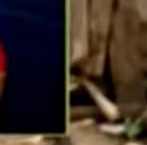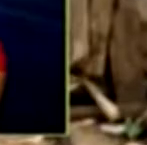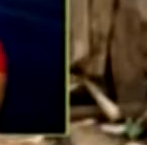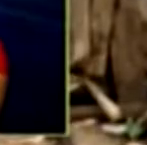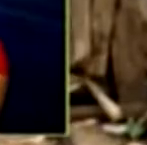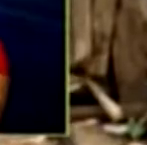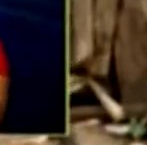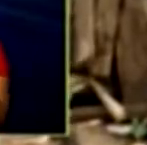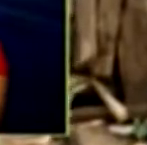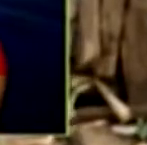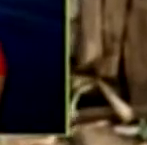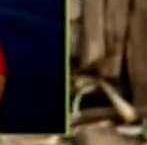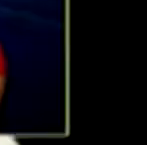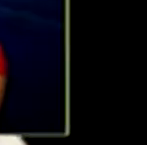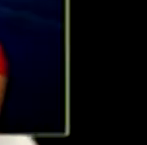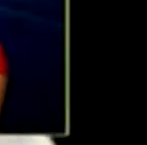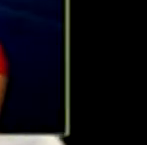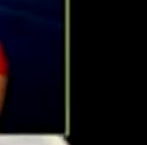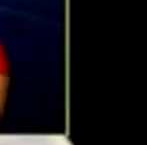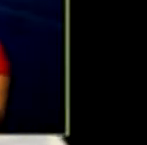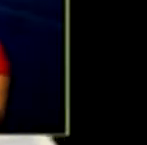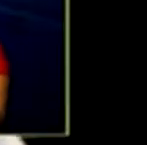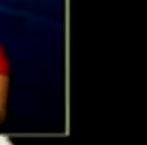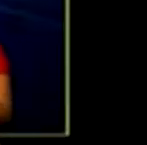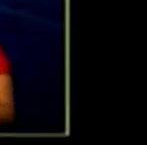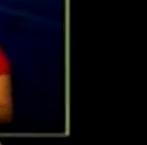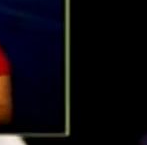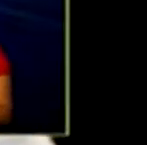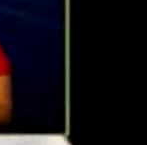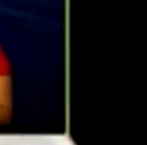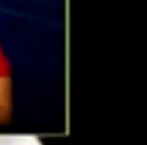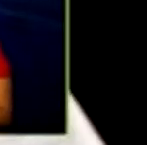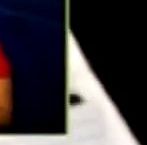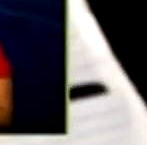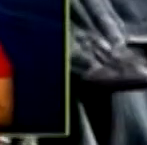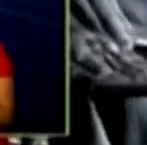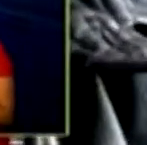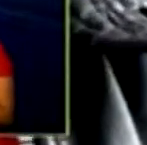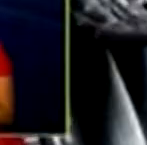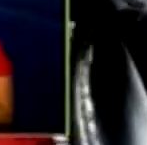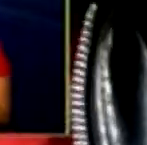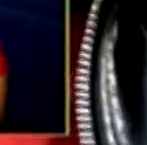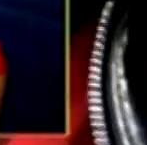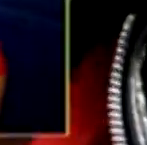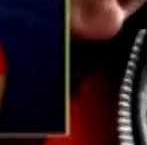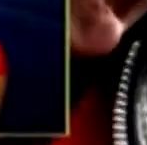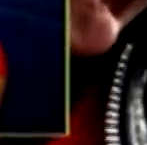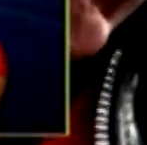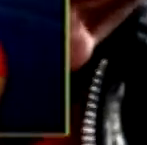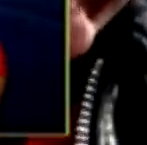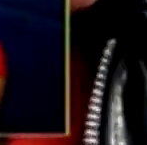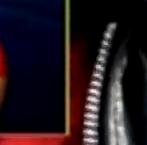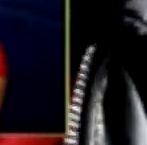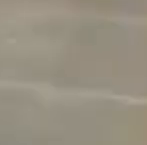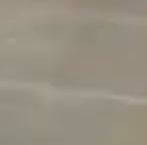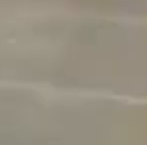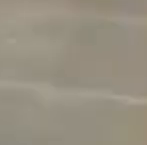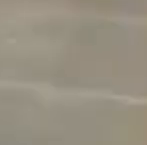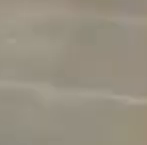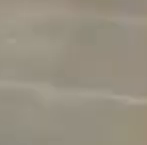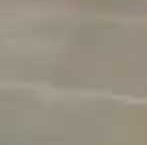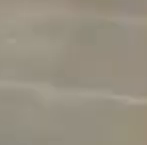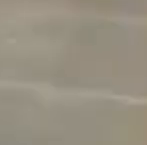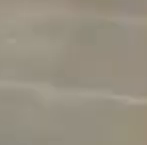Kwanza, unajaza proposal form kama hii na ujaze wewe mwenyewe. Na kama haujui kusoma.